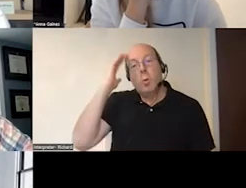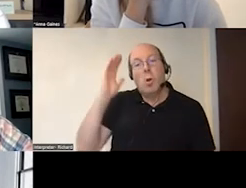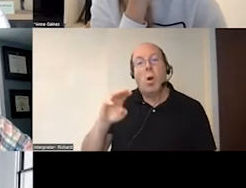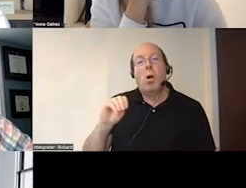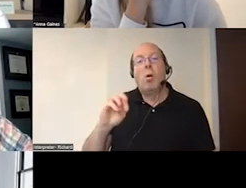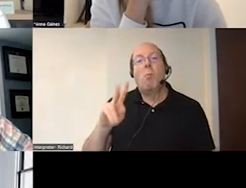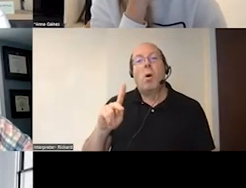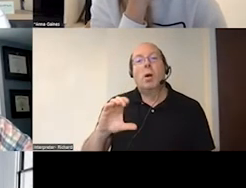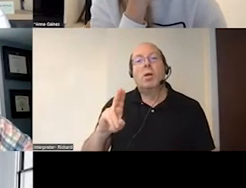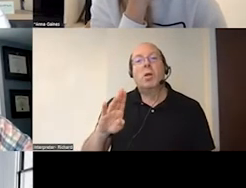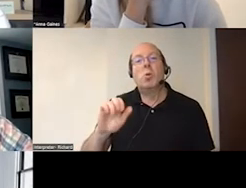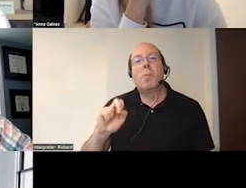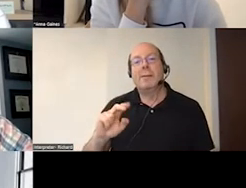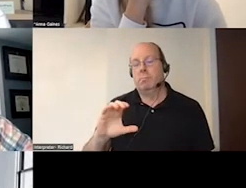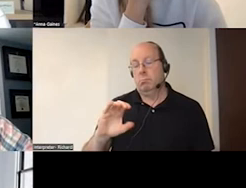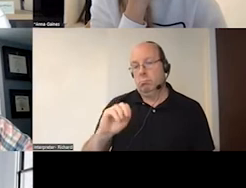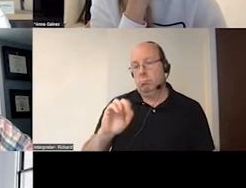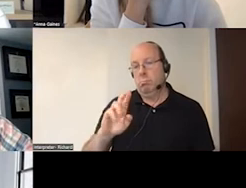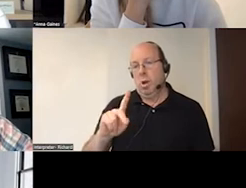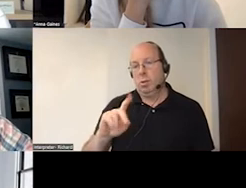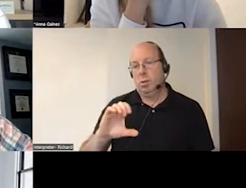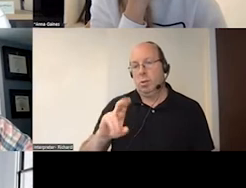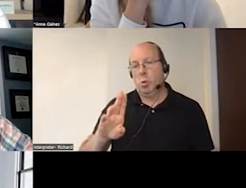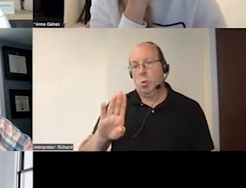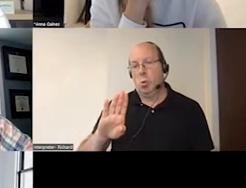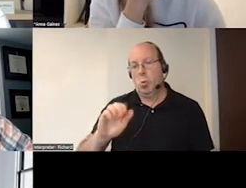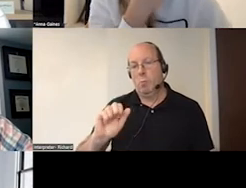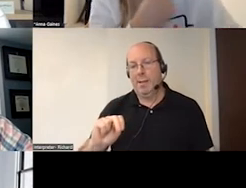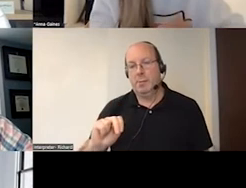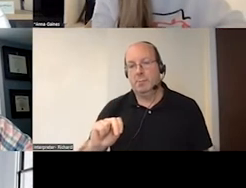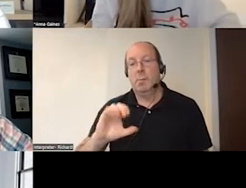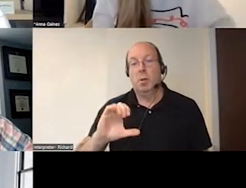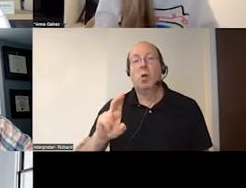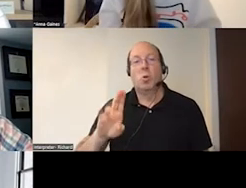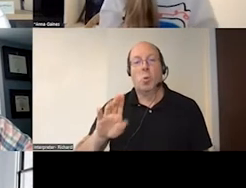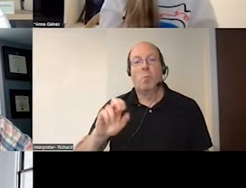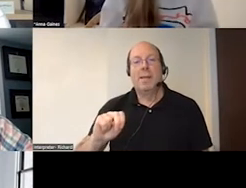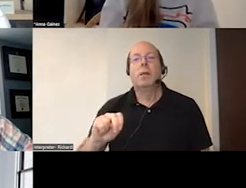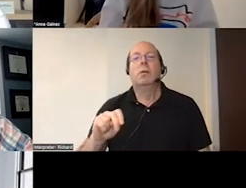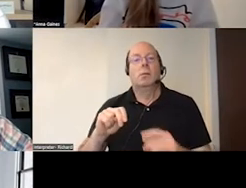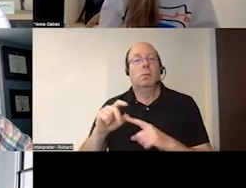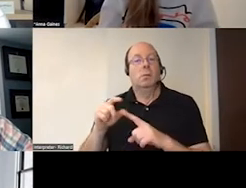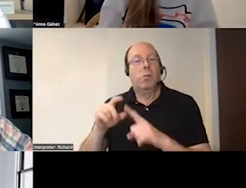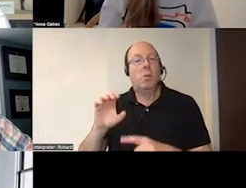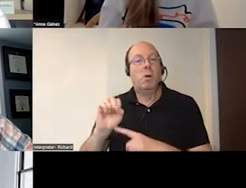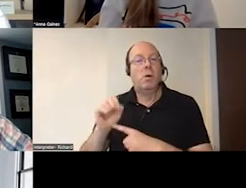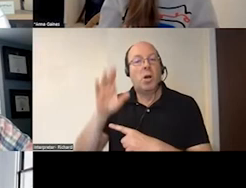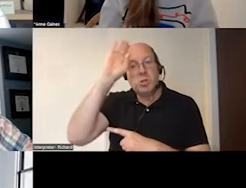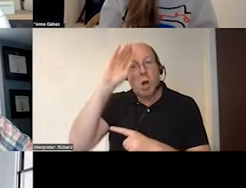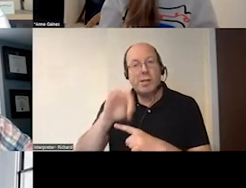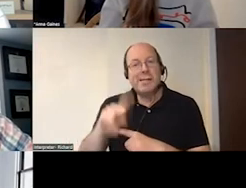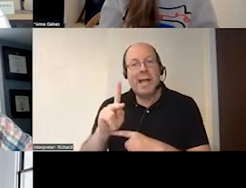once quoted with a comment regarding the importance of hustle and agility when building an entrepreneurship or startup